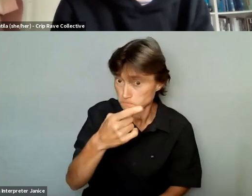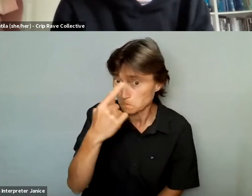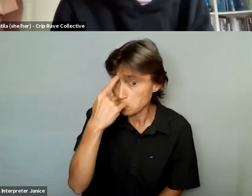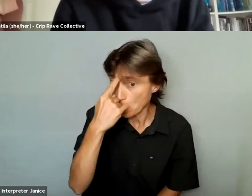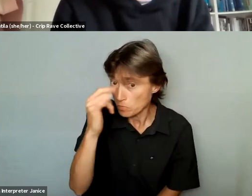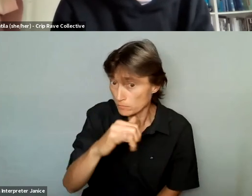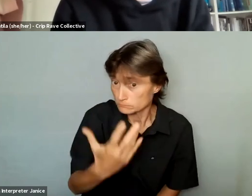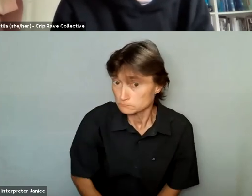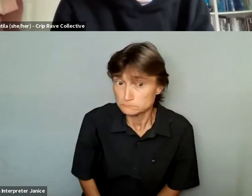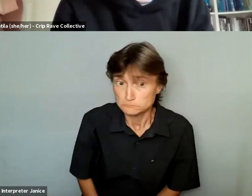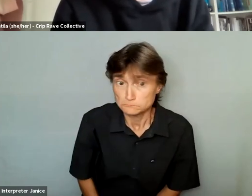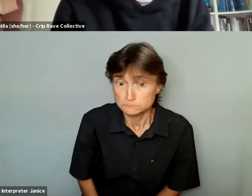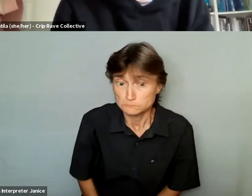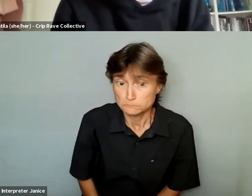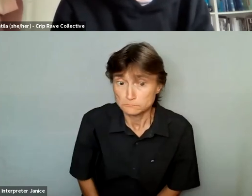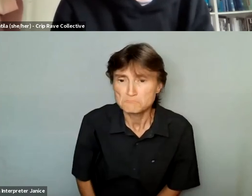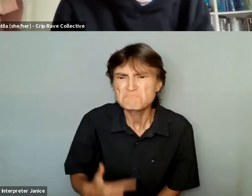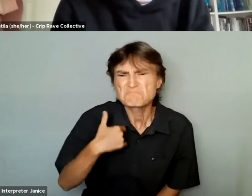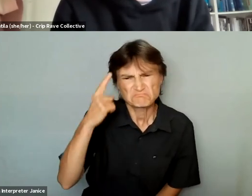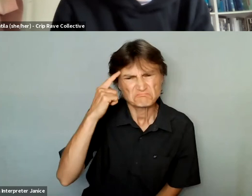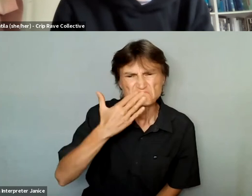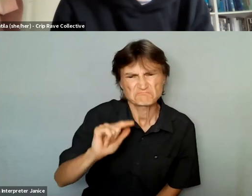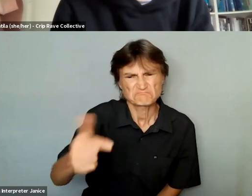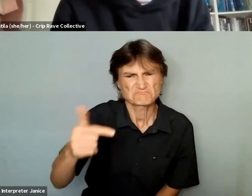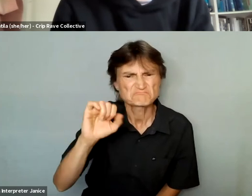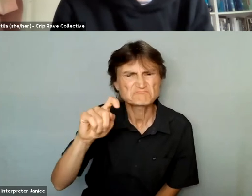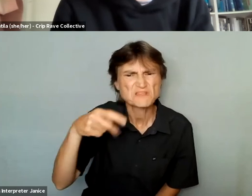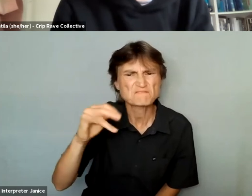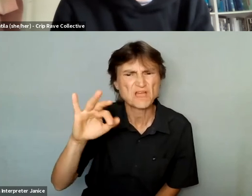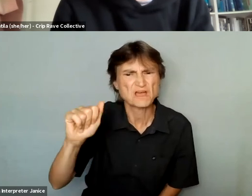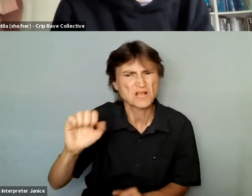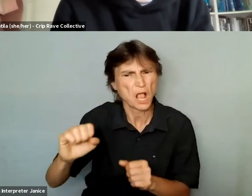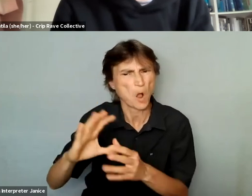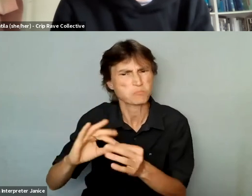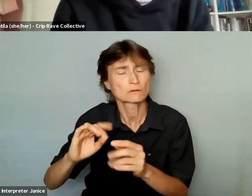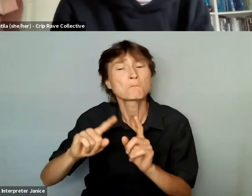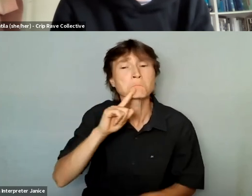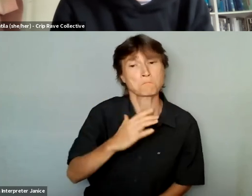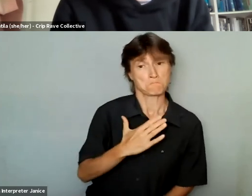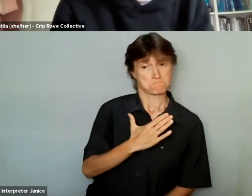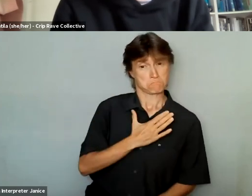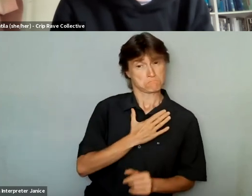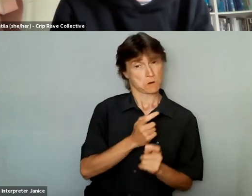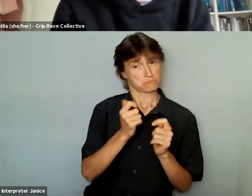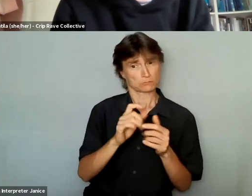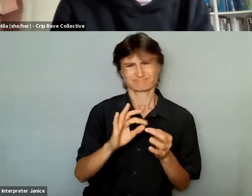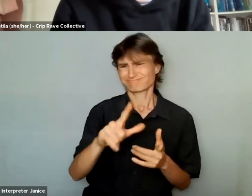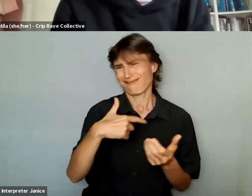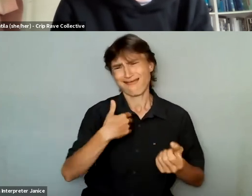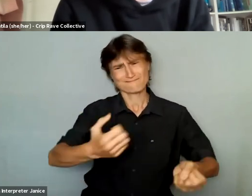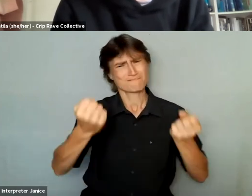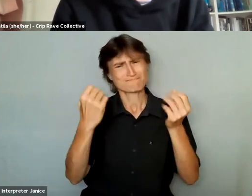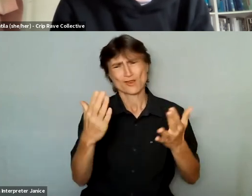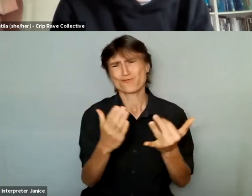I'll let Stefana just answer that, but I'll just quickly say that, yes, there's plenty of accessibility checklists